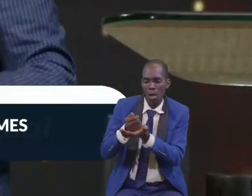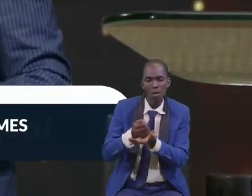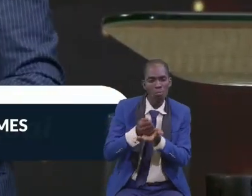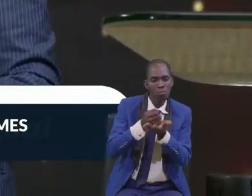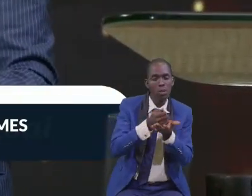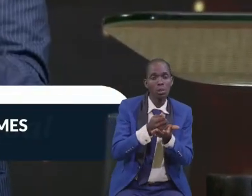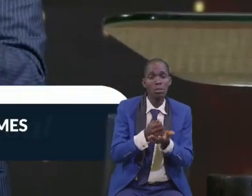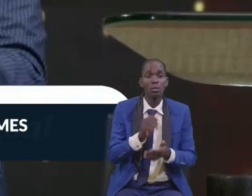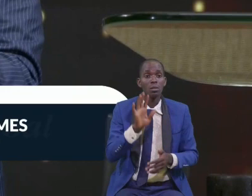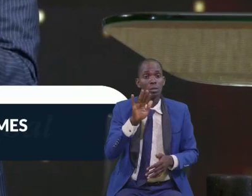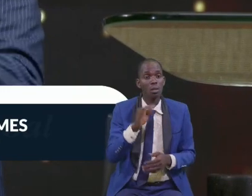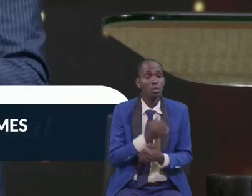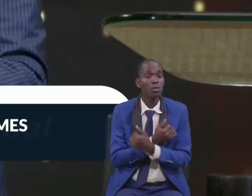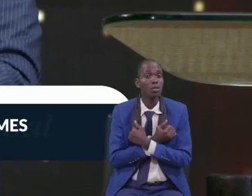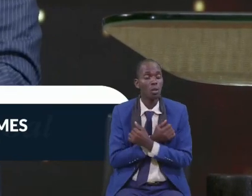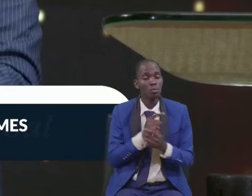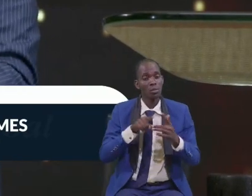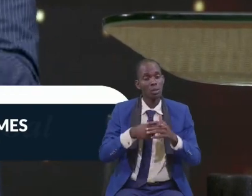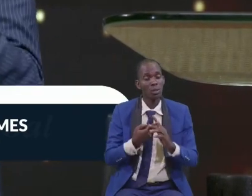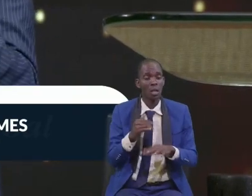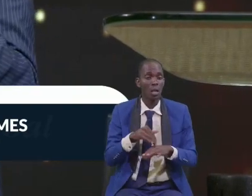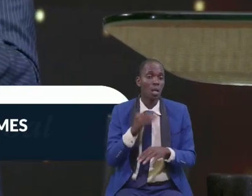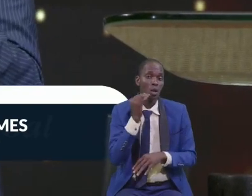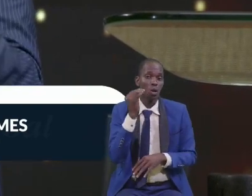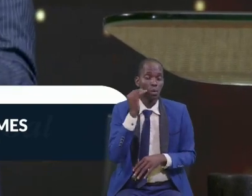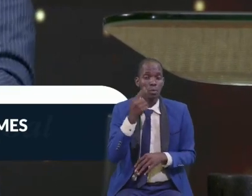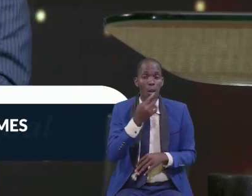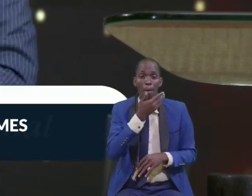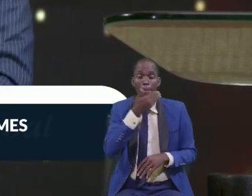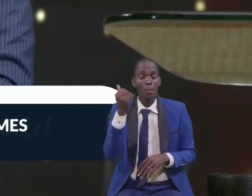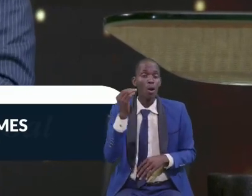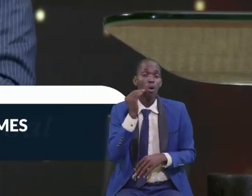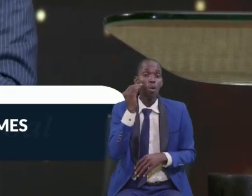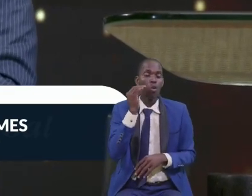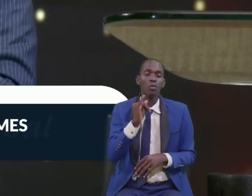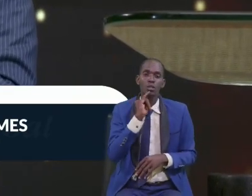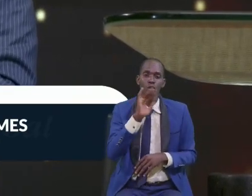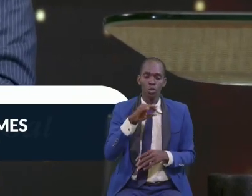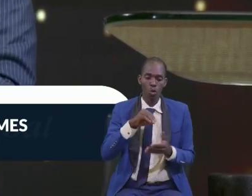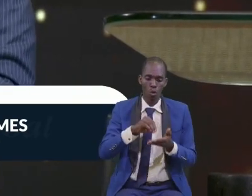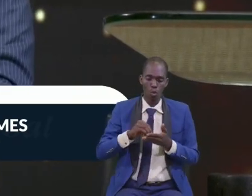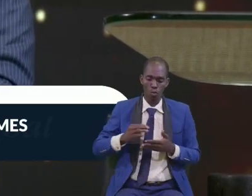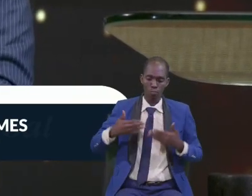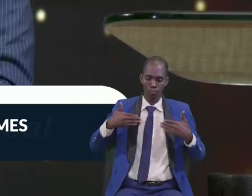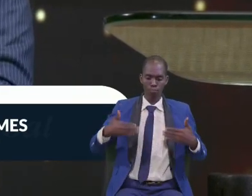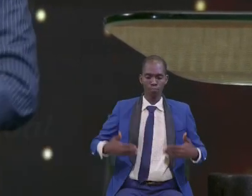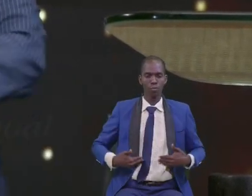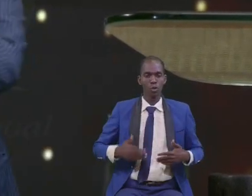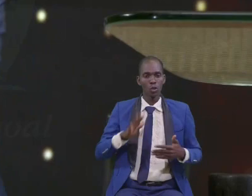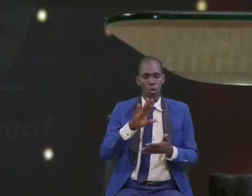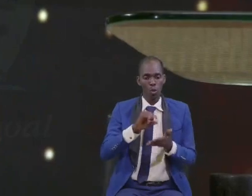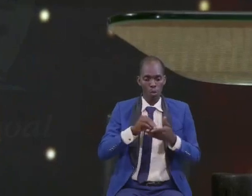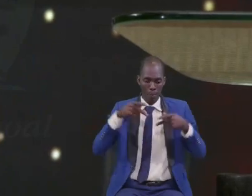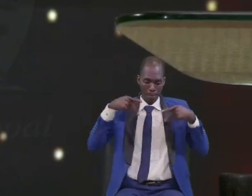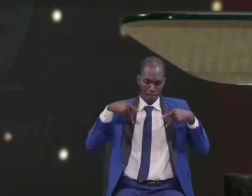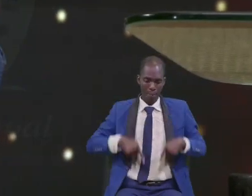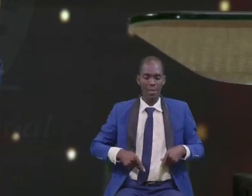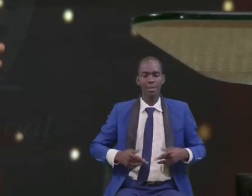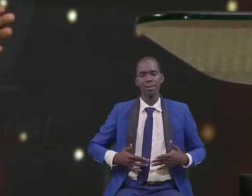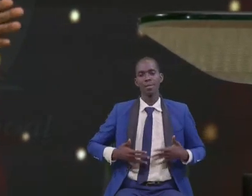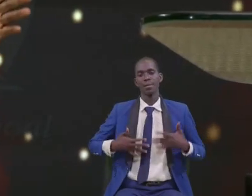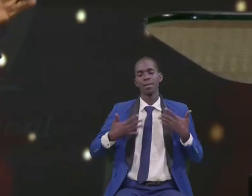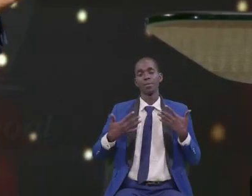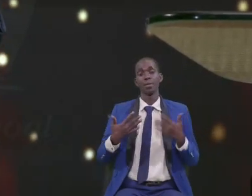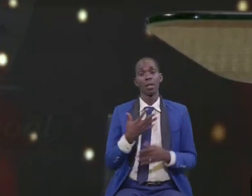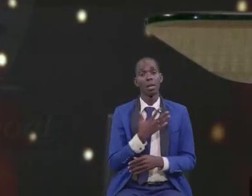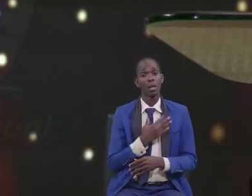Charity begins at home, and the best home is your temple, is your body, is your personal life. And you